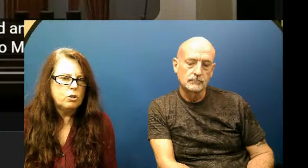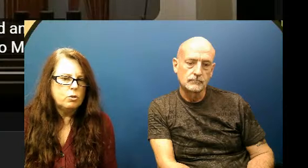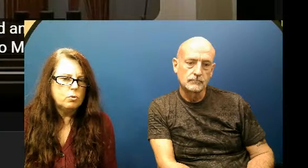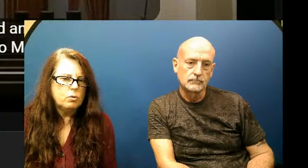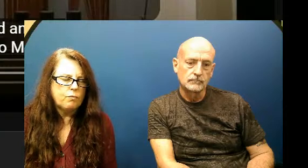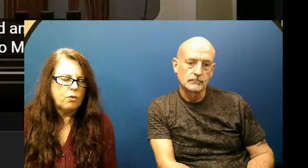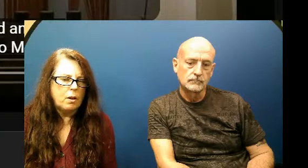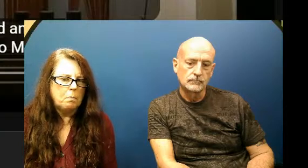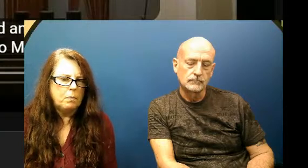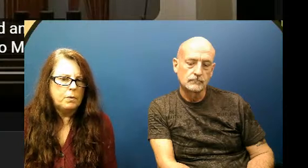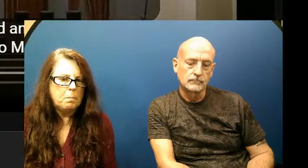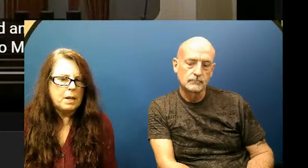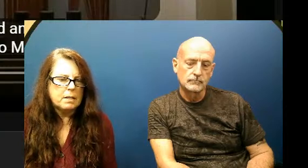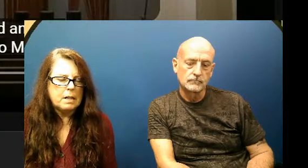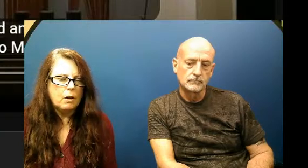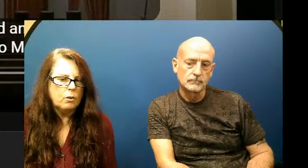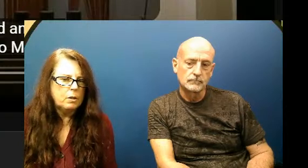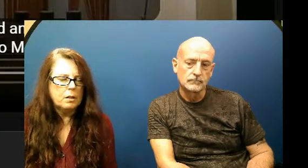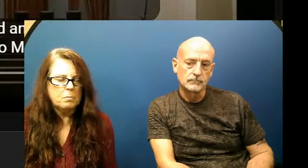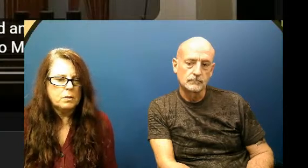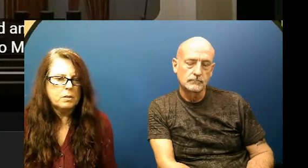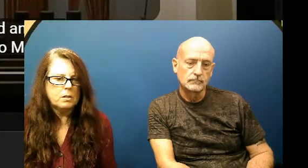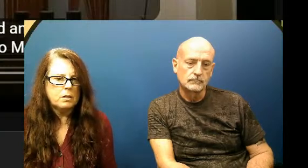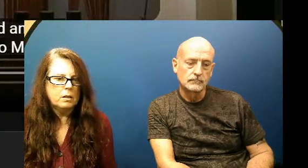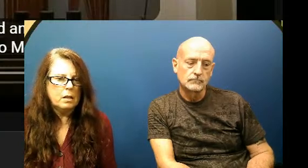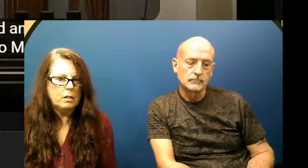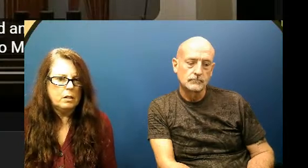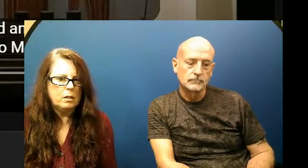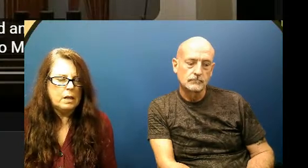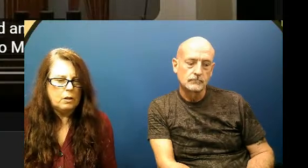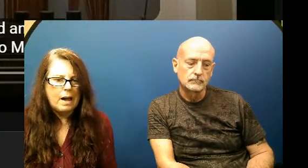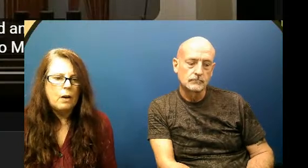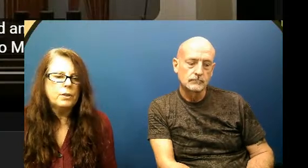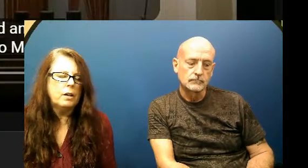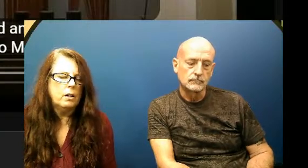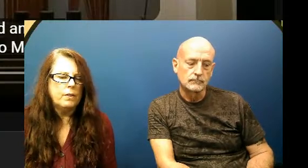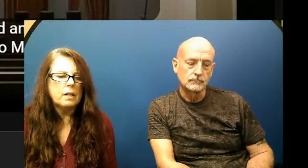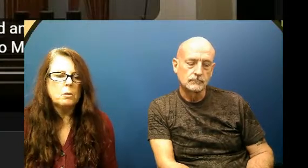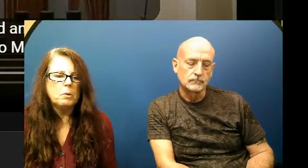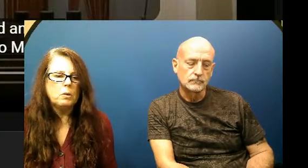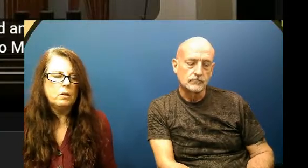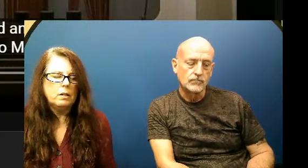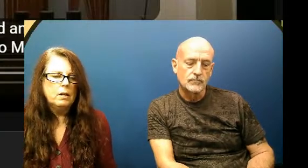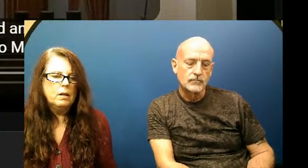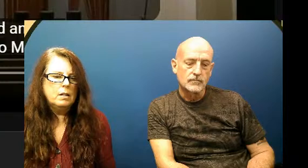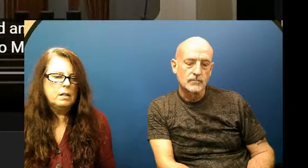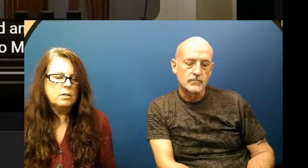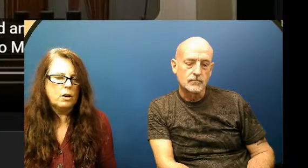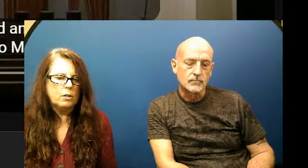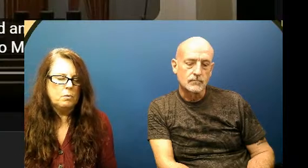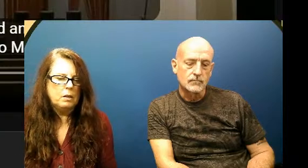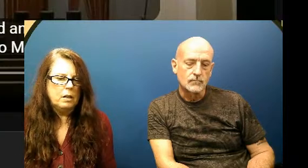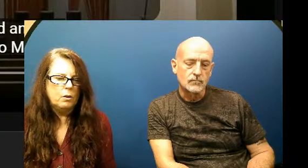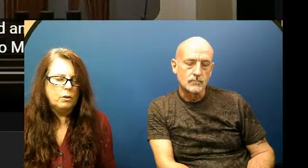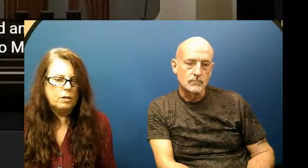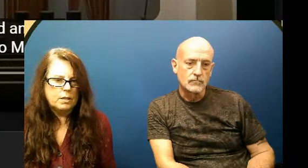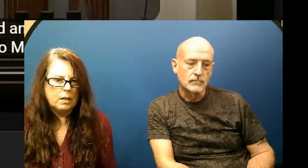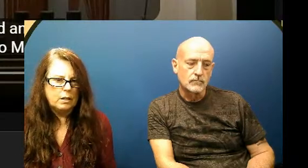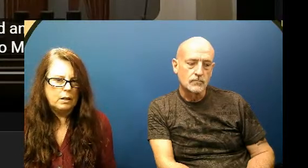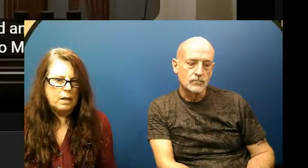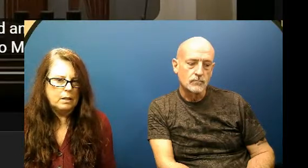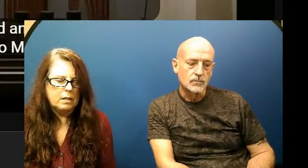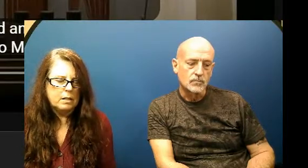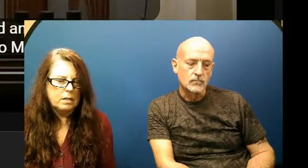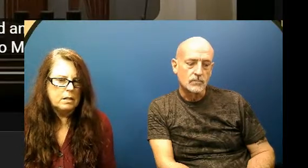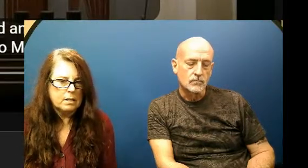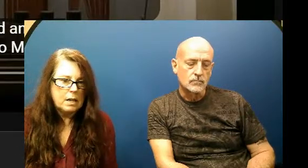can go choose from the best algorithms that are out there available. And he's arguing that no, there is